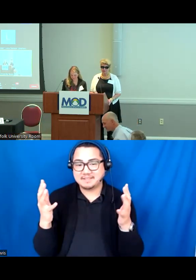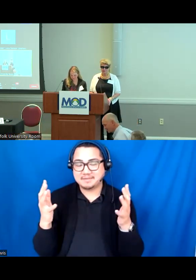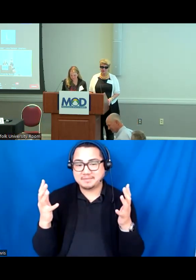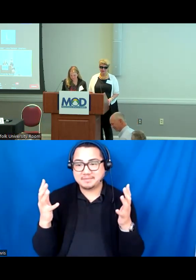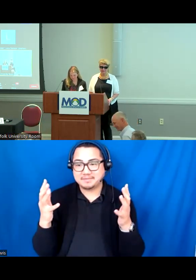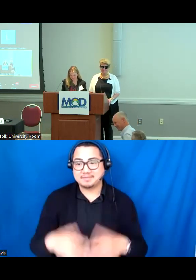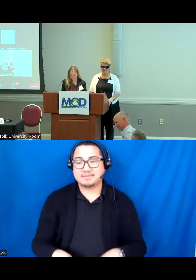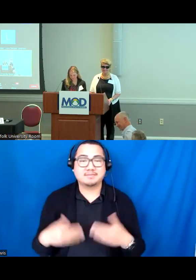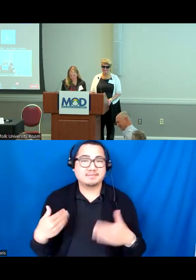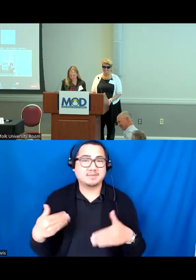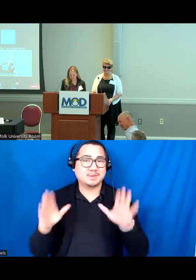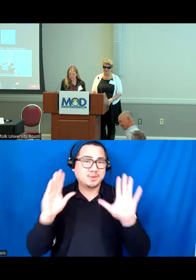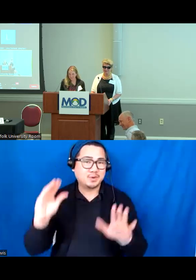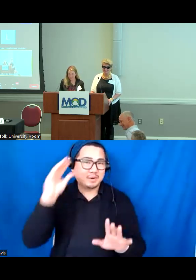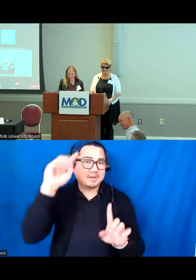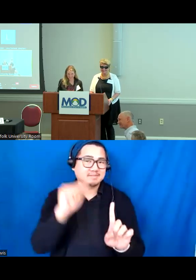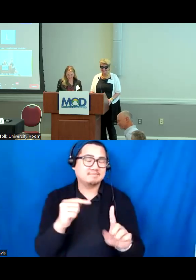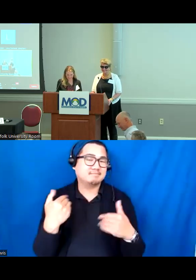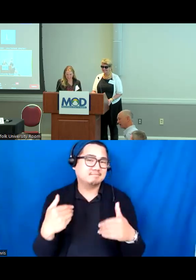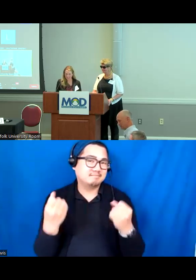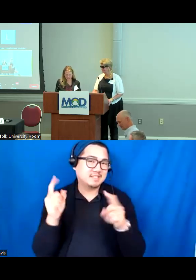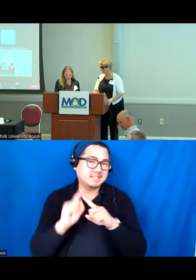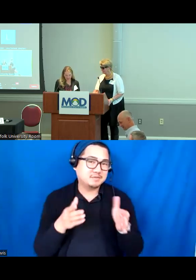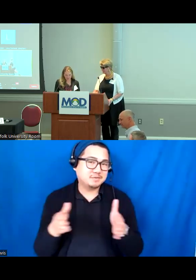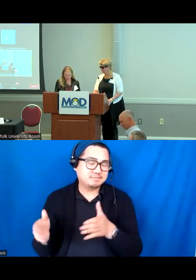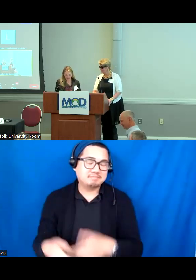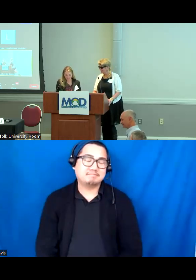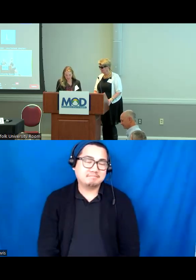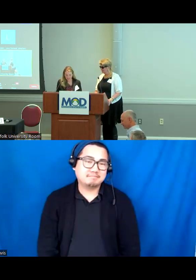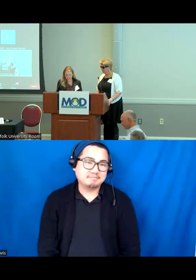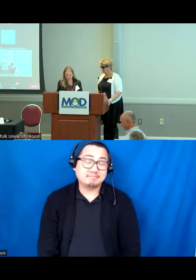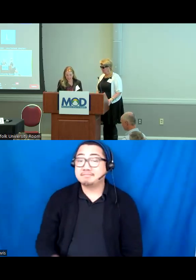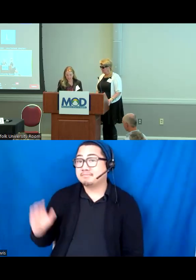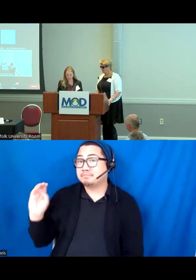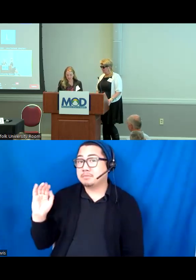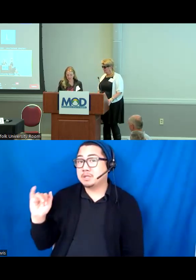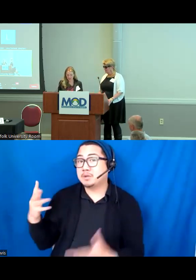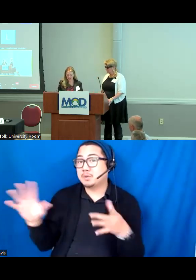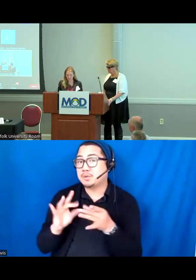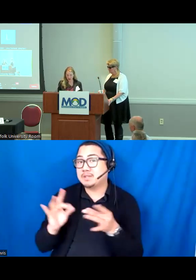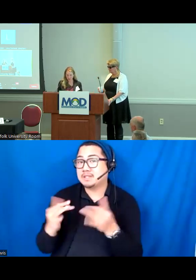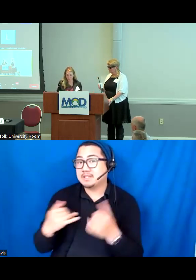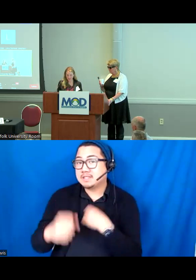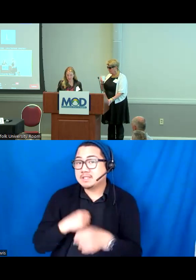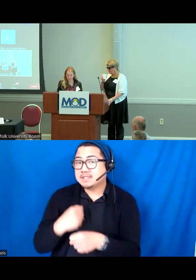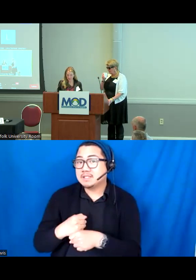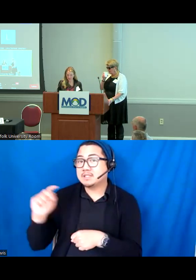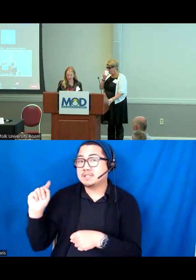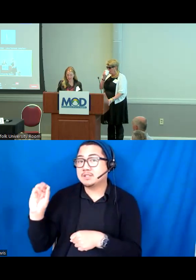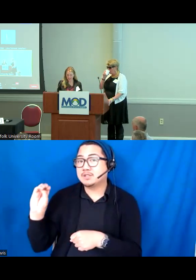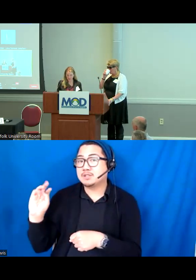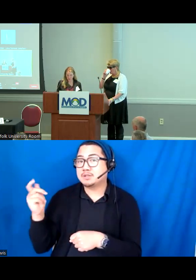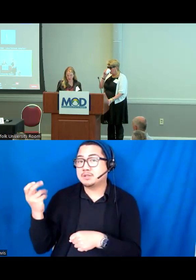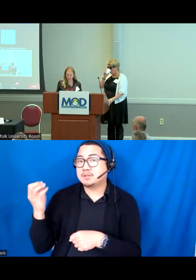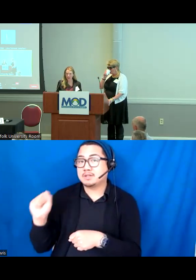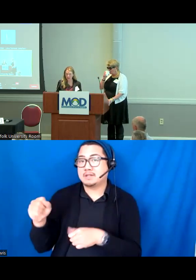He was a great guy in many ways. Yep. And as Mary said, this year's Tom Hopkins Disability